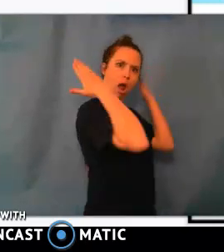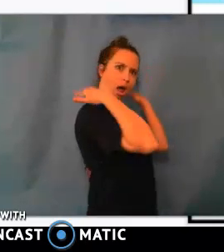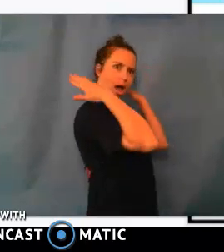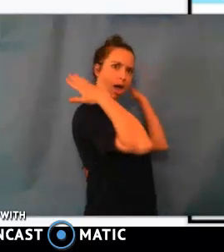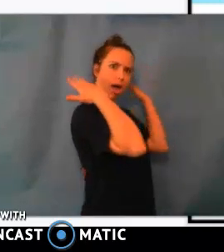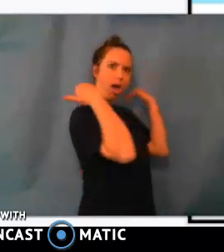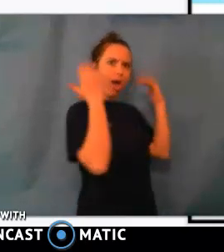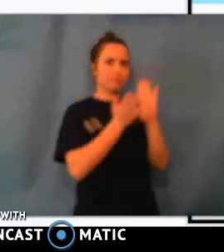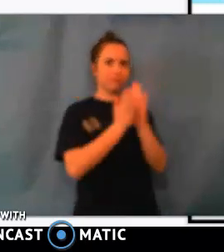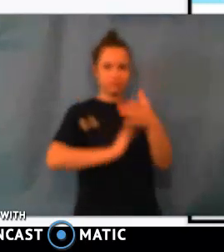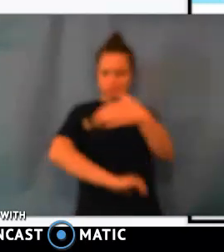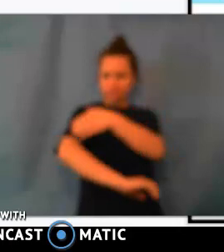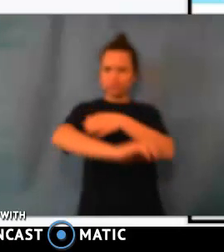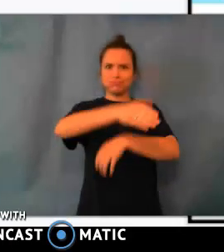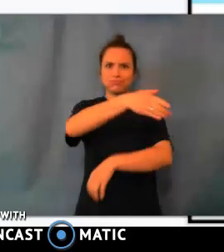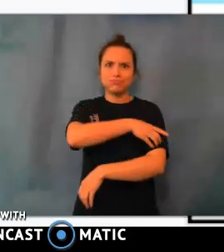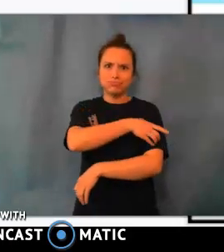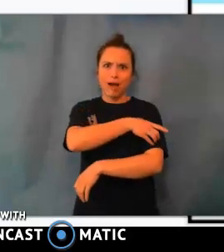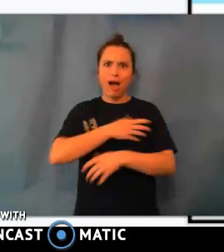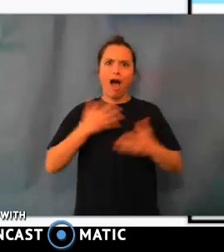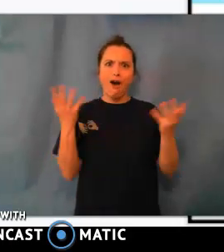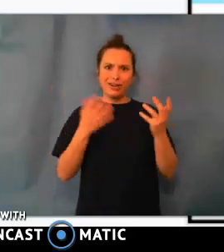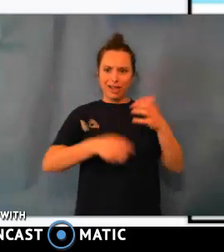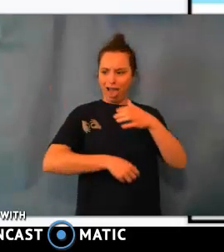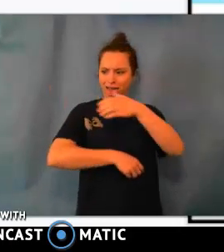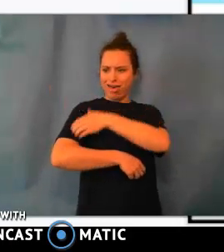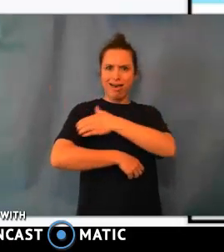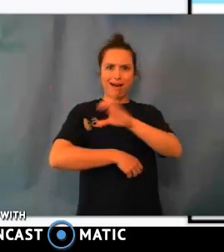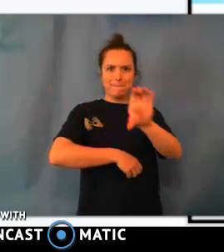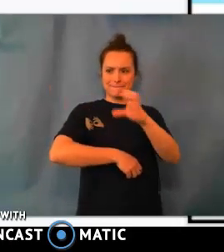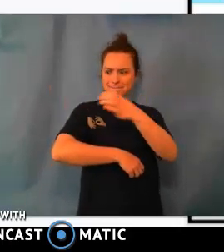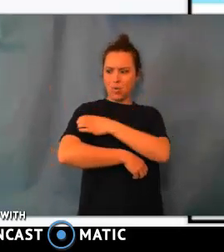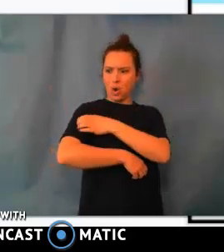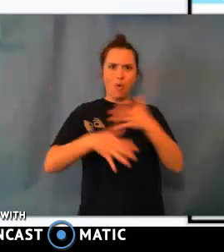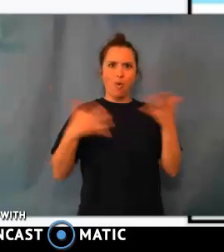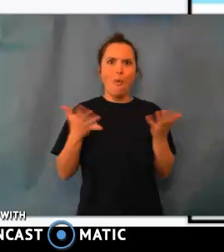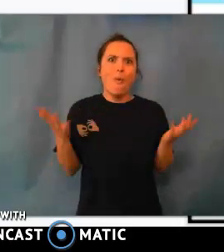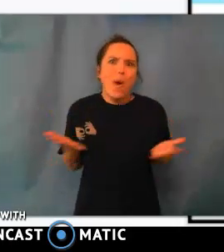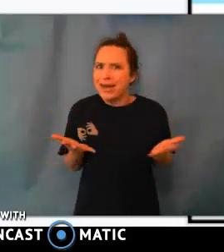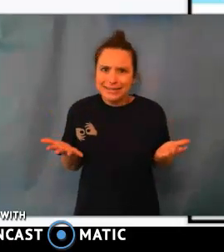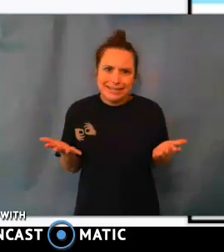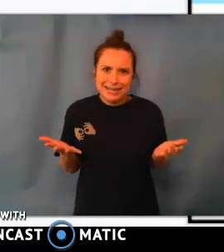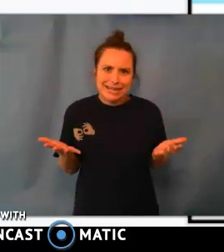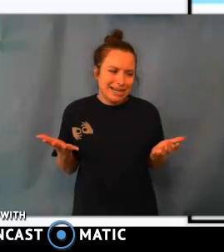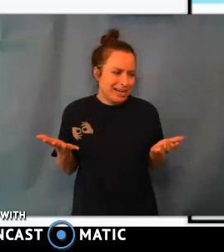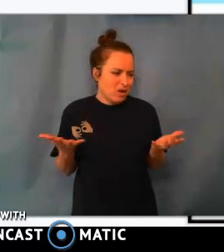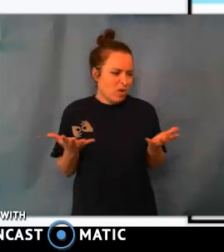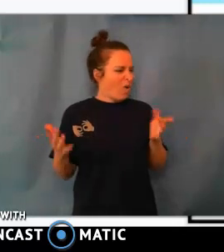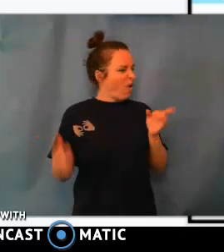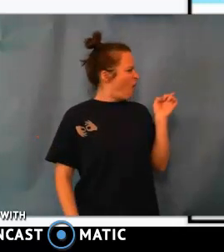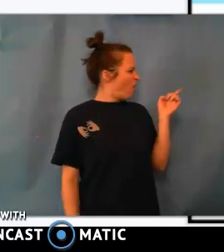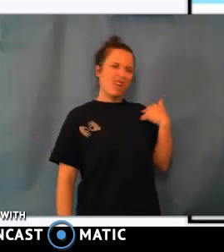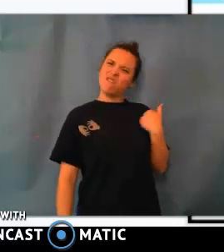new superpower. What do you think our superpower is going to be just by looking at this picture? What is she